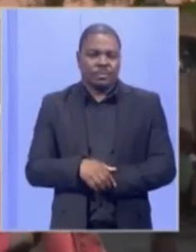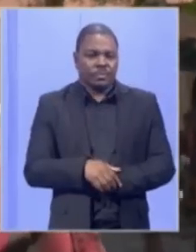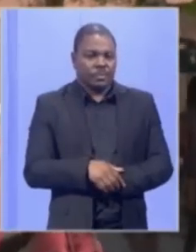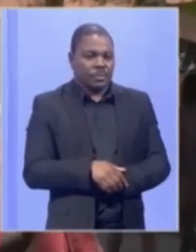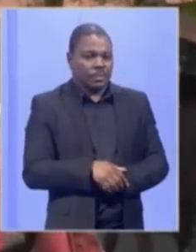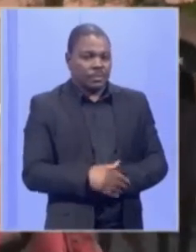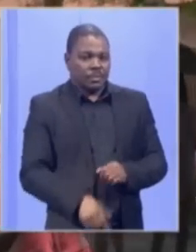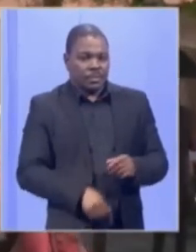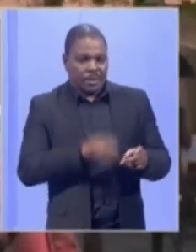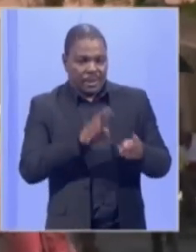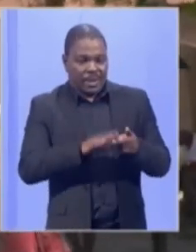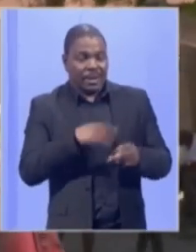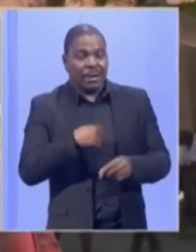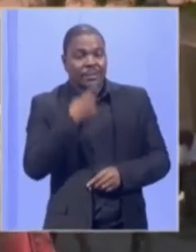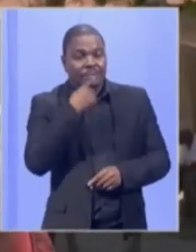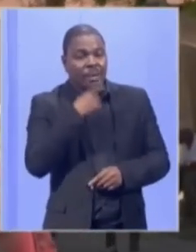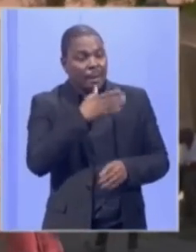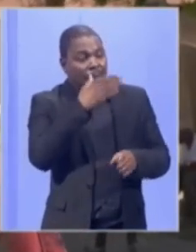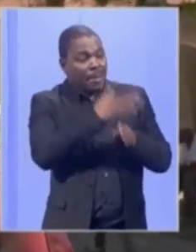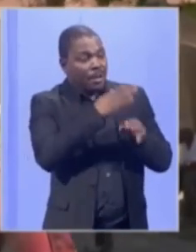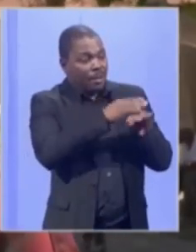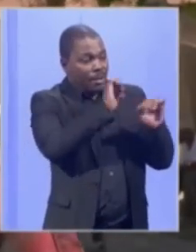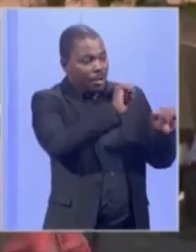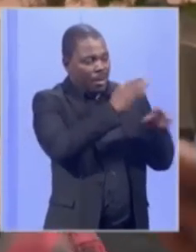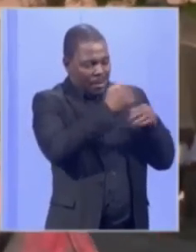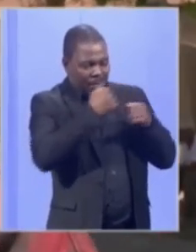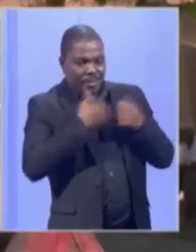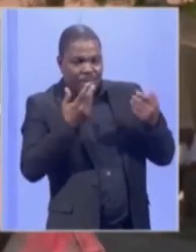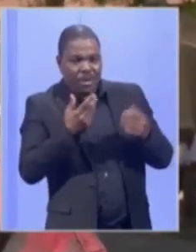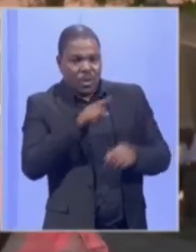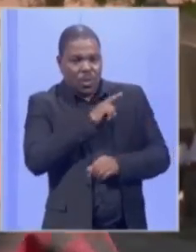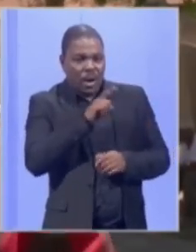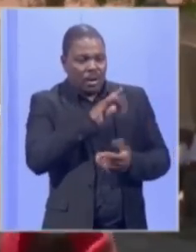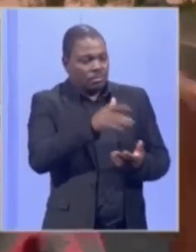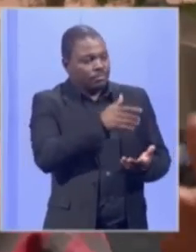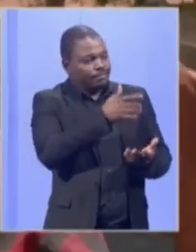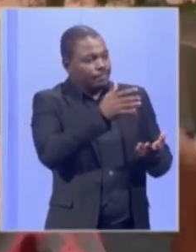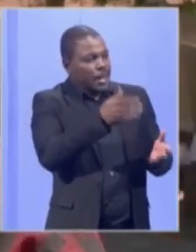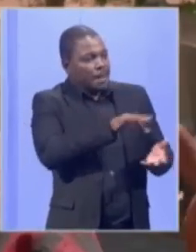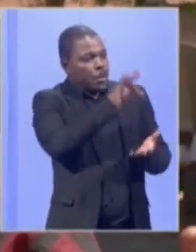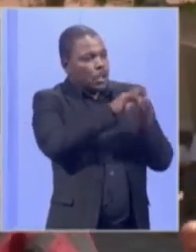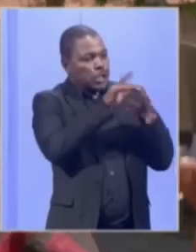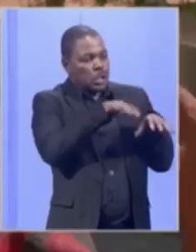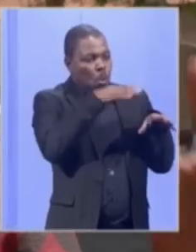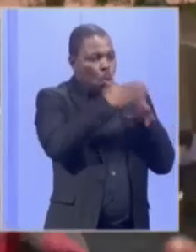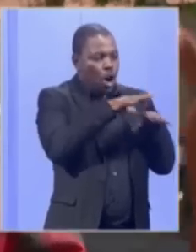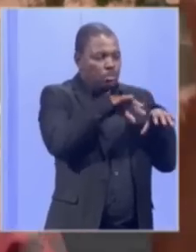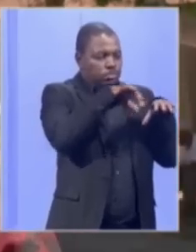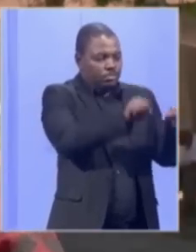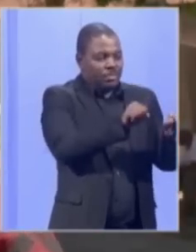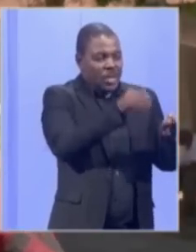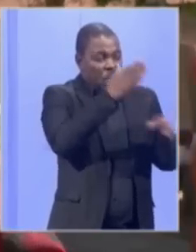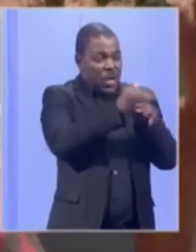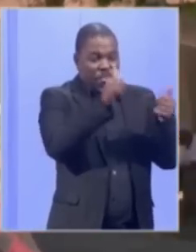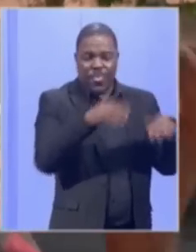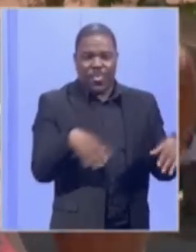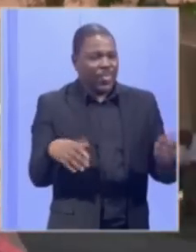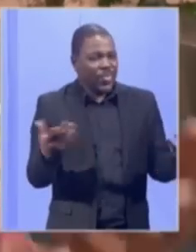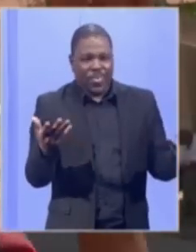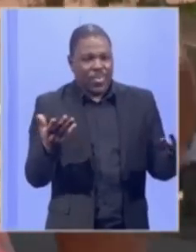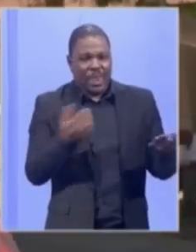ba dira mebereko ya bone mereko wa gagwe. So a bone ba klile di studio. Ga ba dirisi ya ka tshwanelo